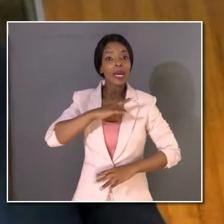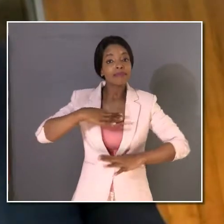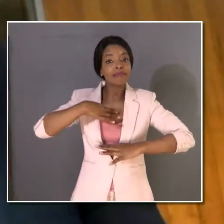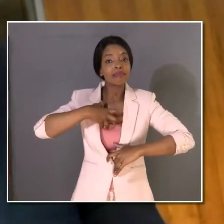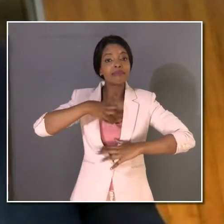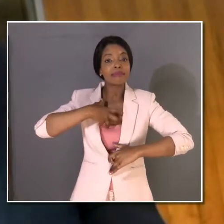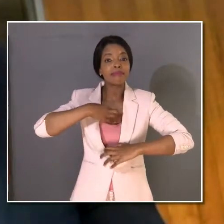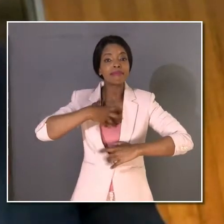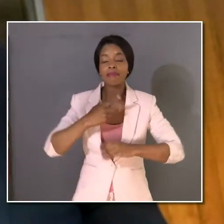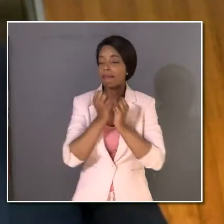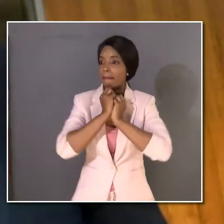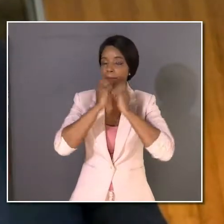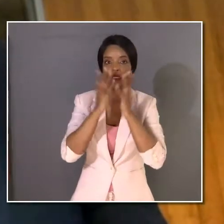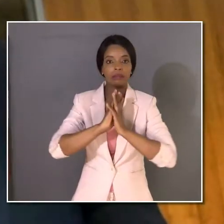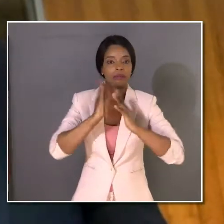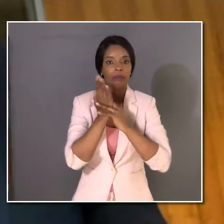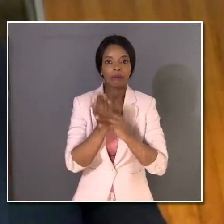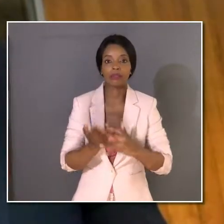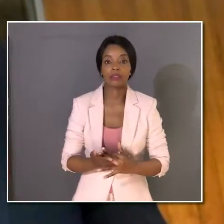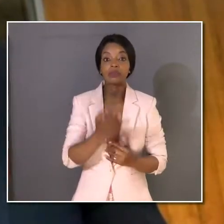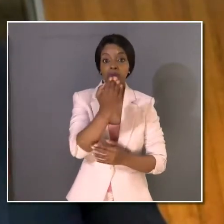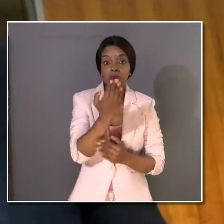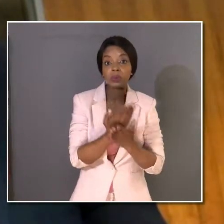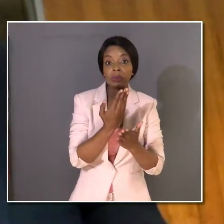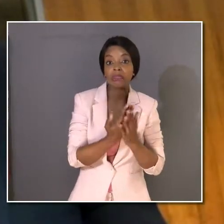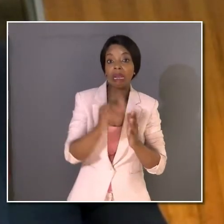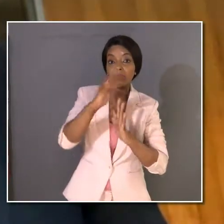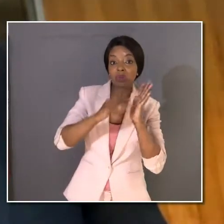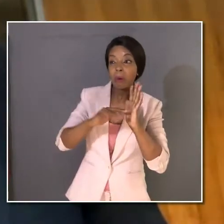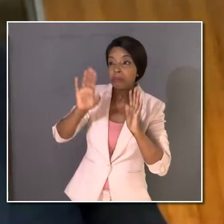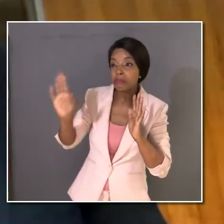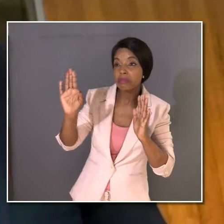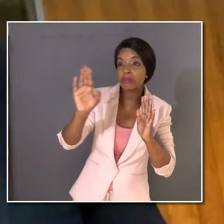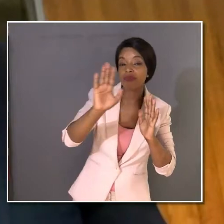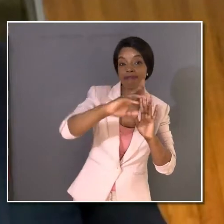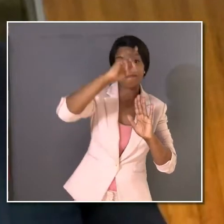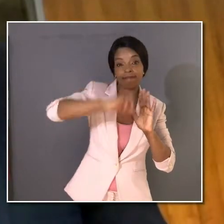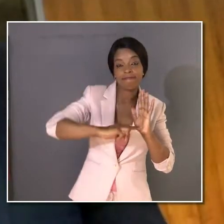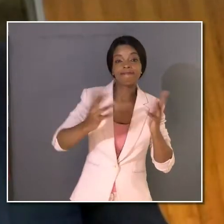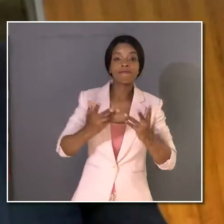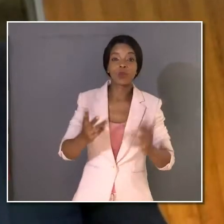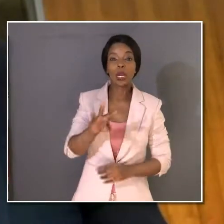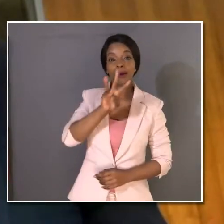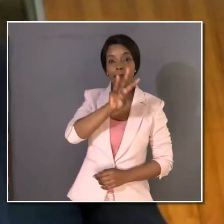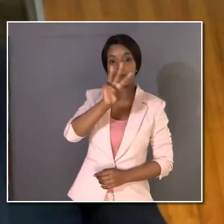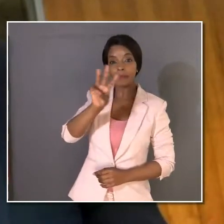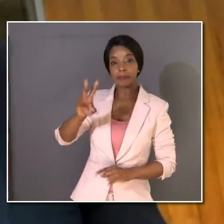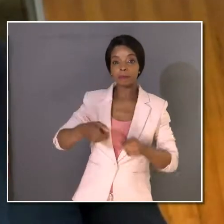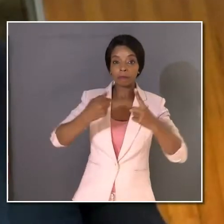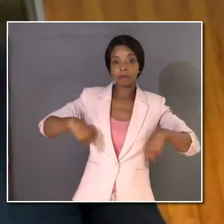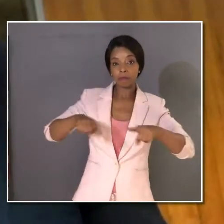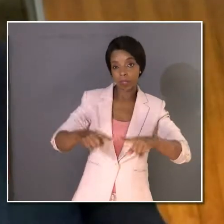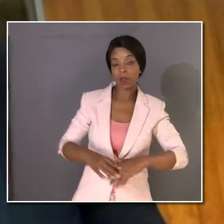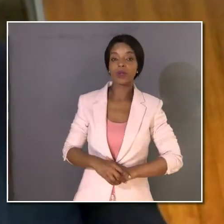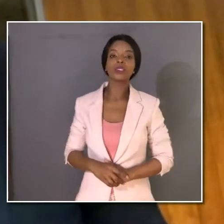impact during this pandemic. You can read a few of their stories in our brochure. They keep us motivated because they are